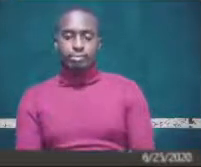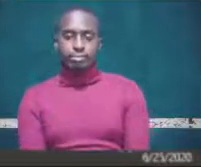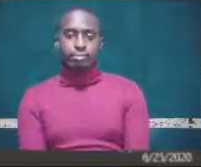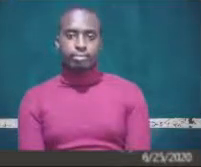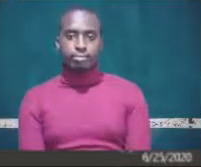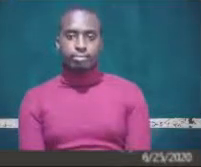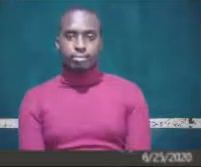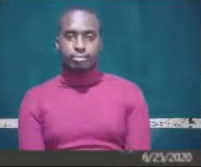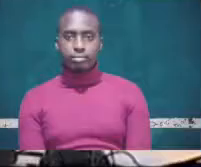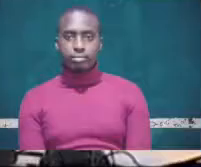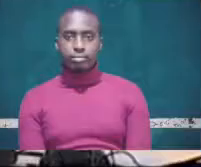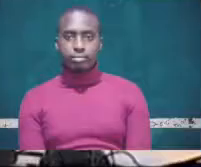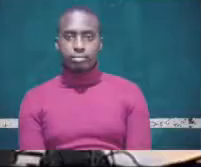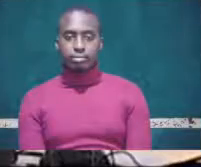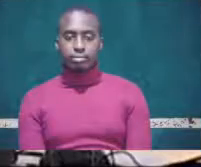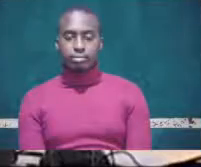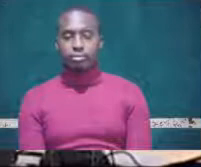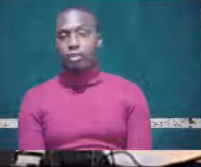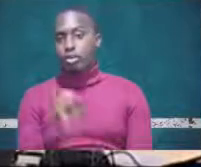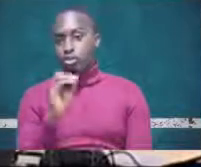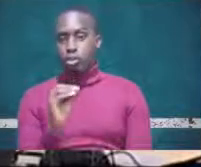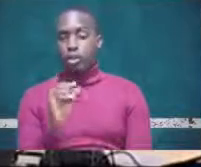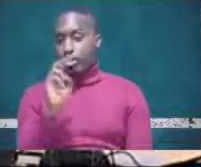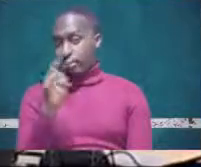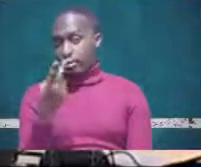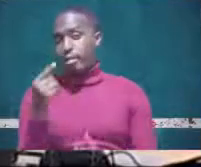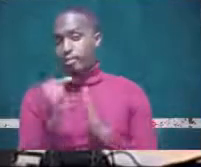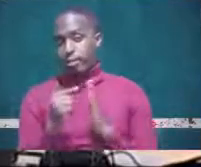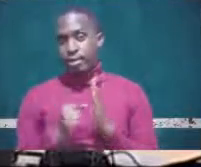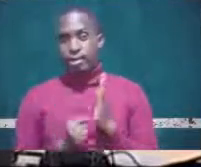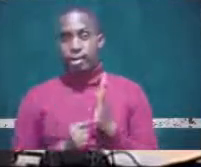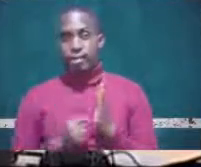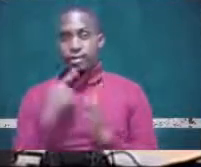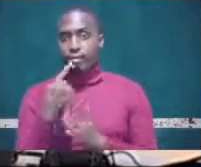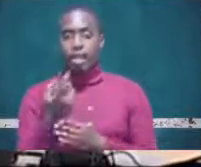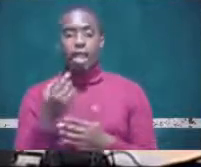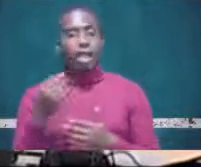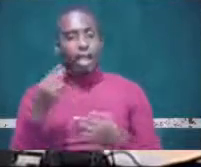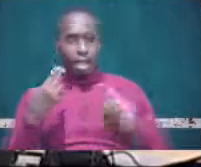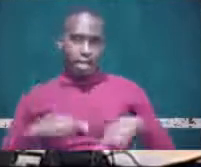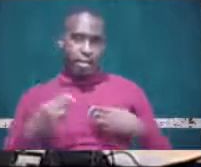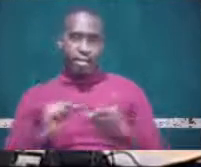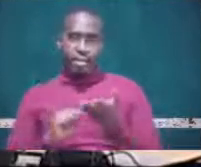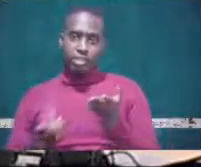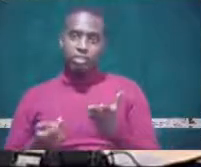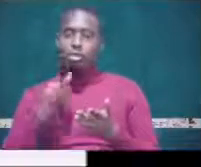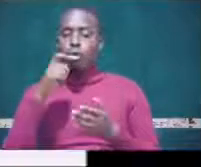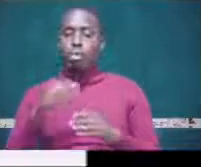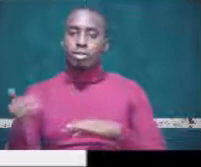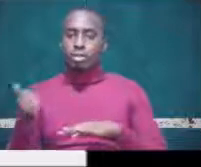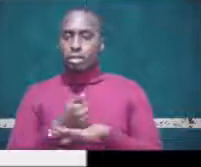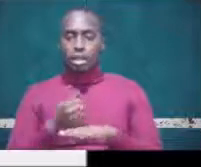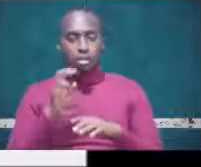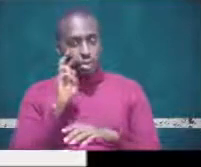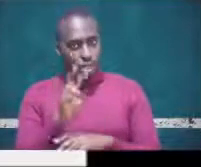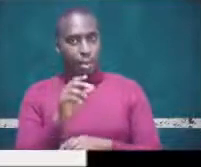We have health. So the second factor, being health, the technology should put into